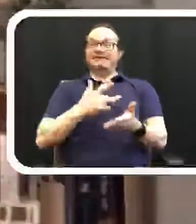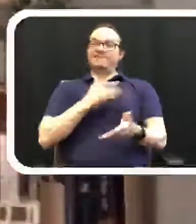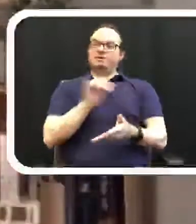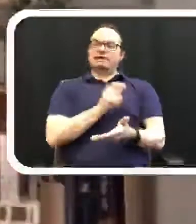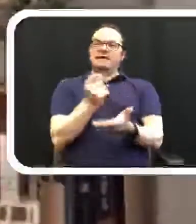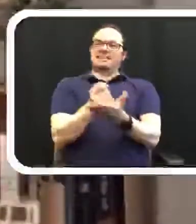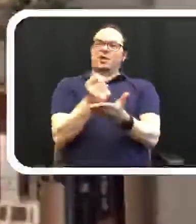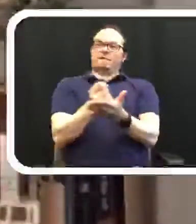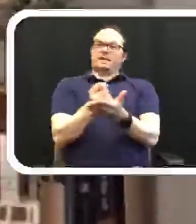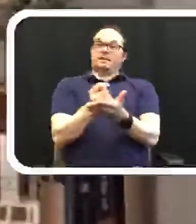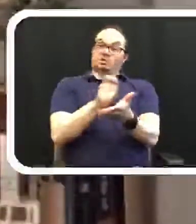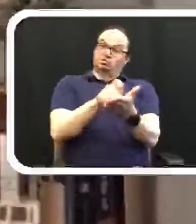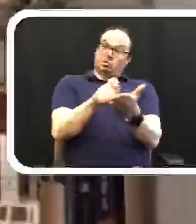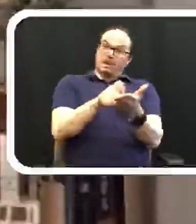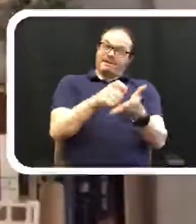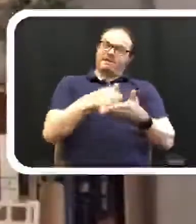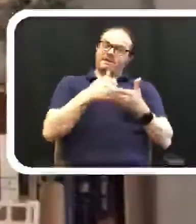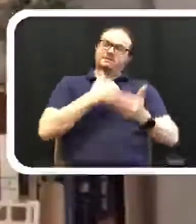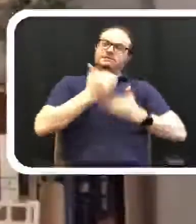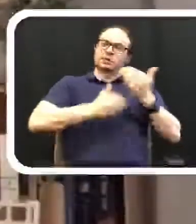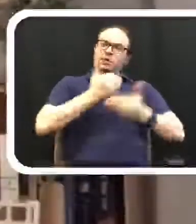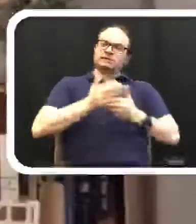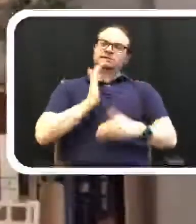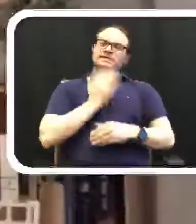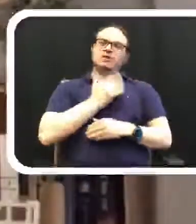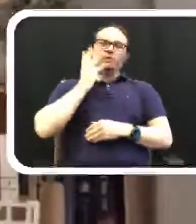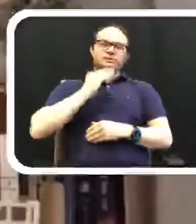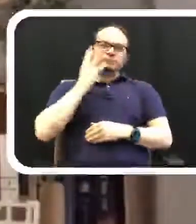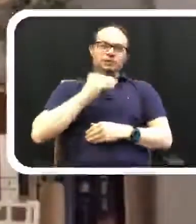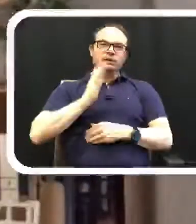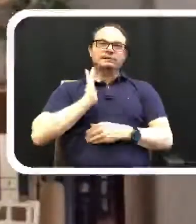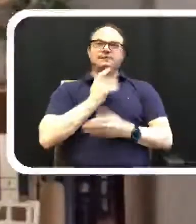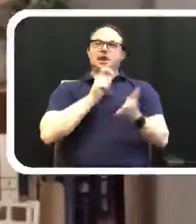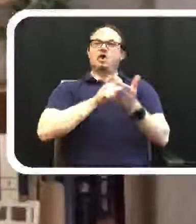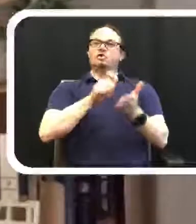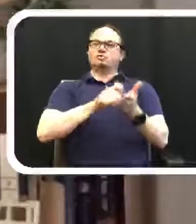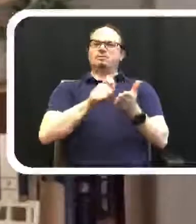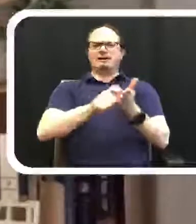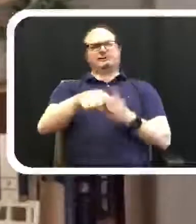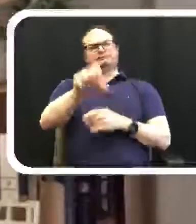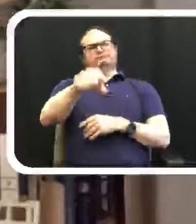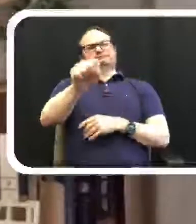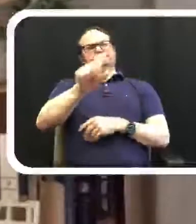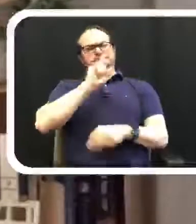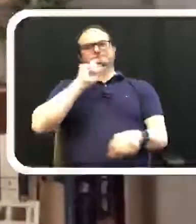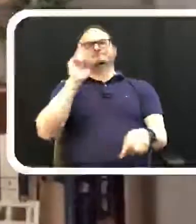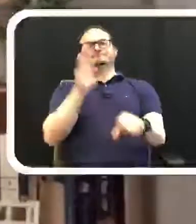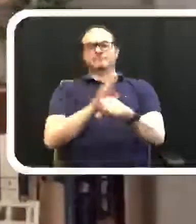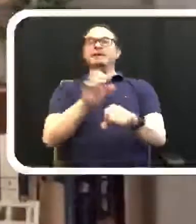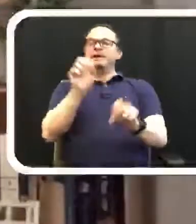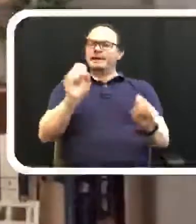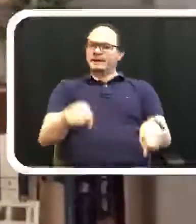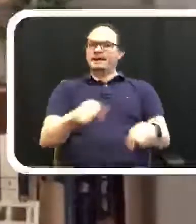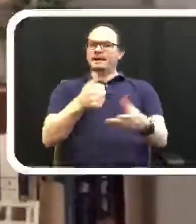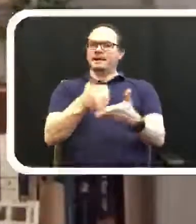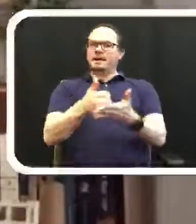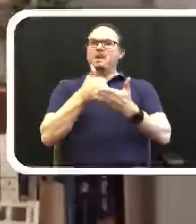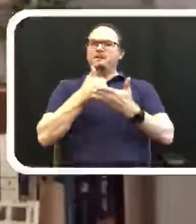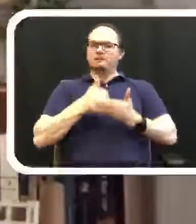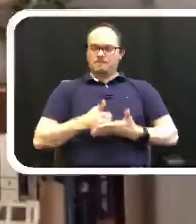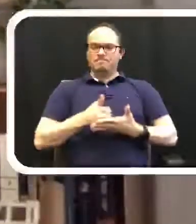us to process our experiences and our emotions. And yes, absolutely, it can be helpful for us